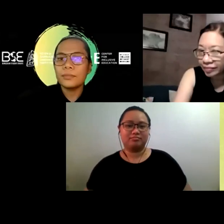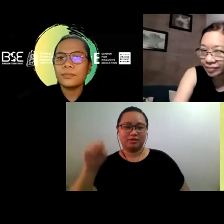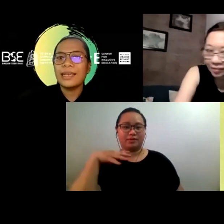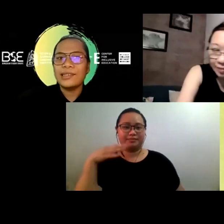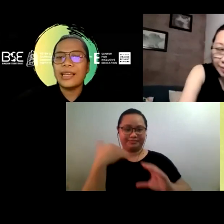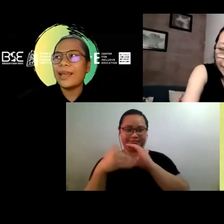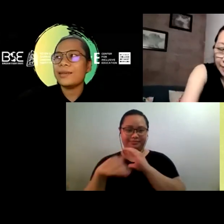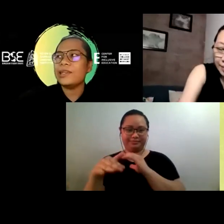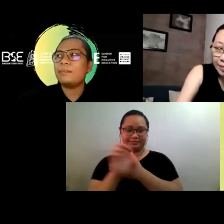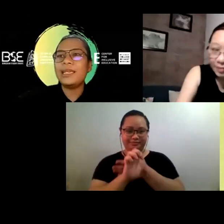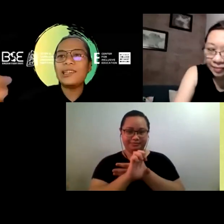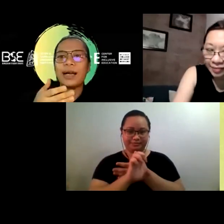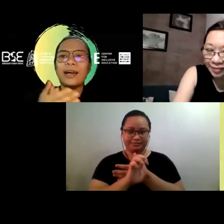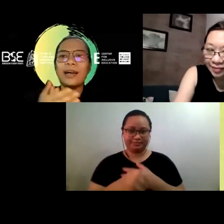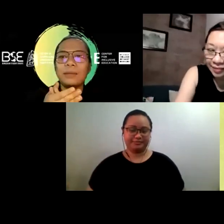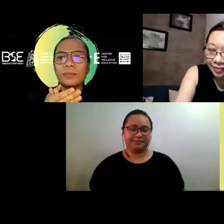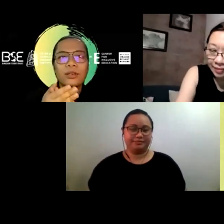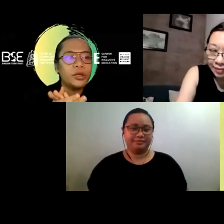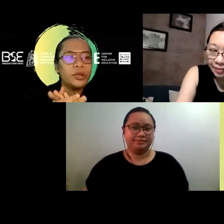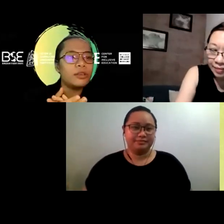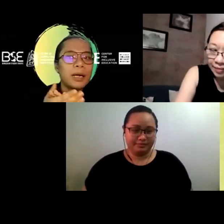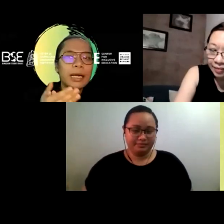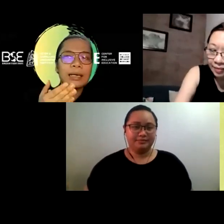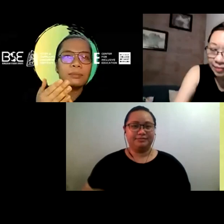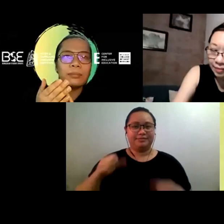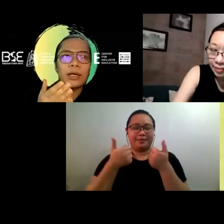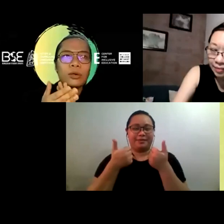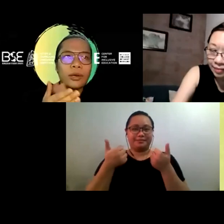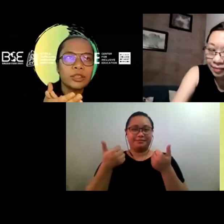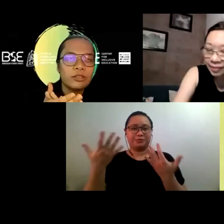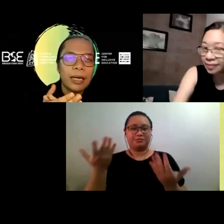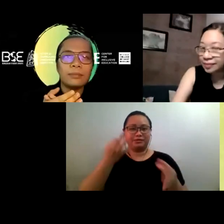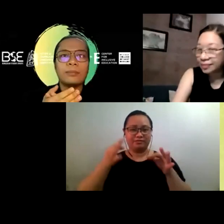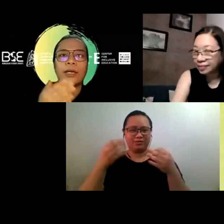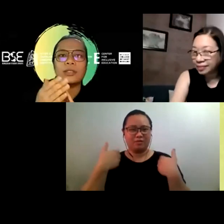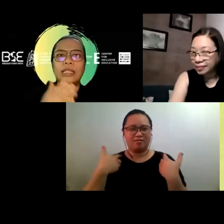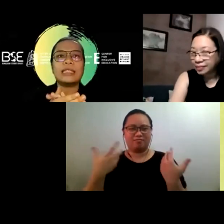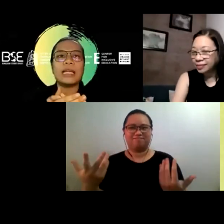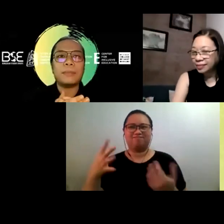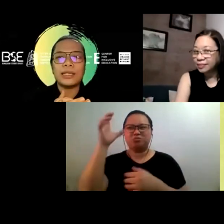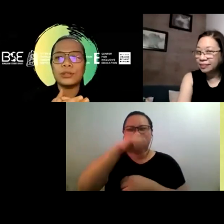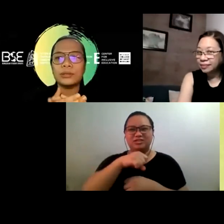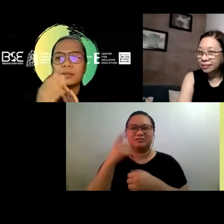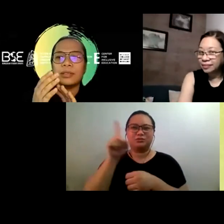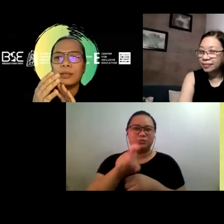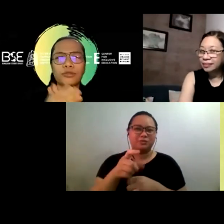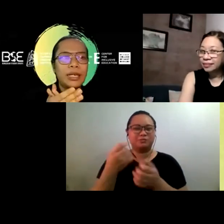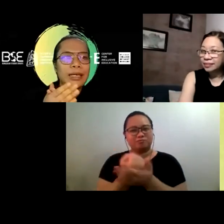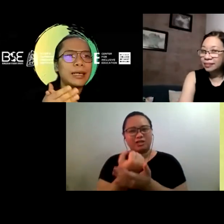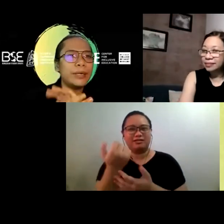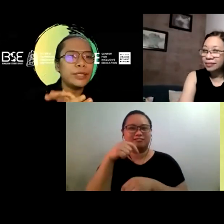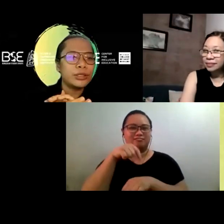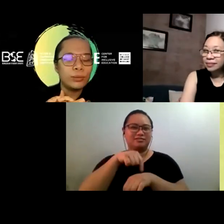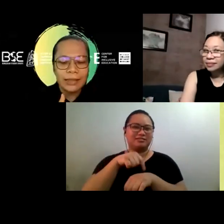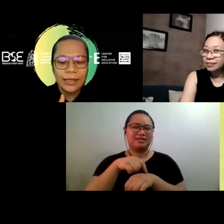chat box. Okay. Sige, please. So yun, sa mga merong questions pa, pero hindi na nakapagtanong. Sorry,